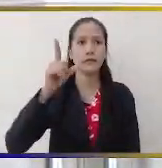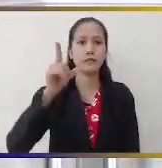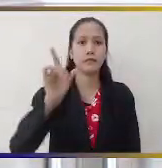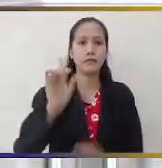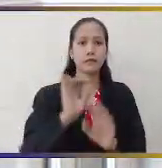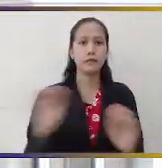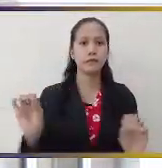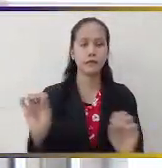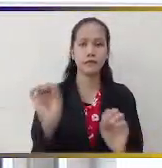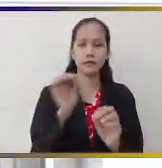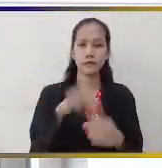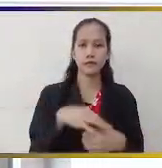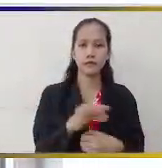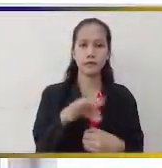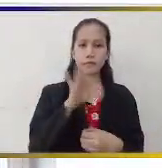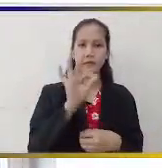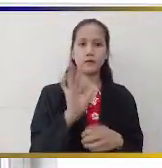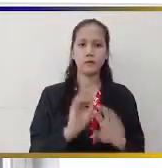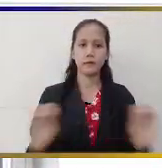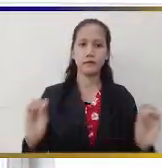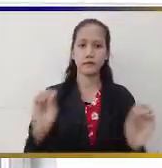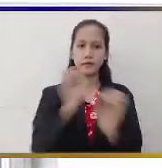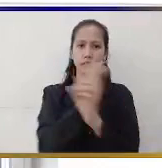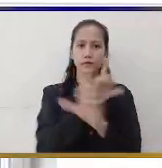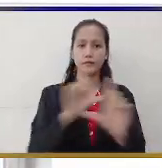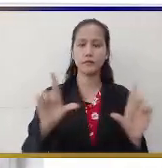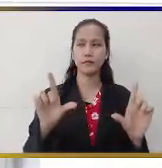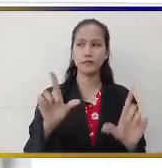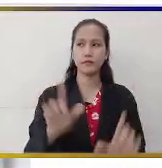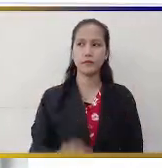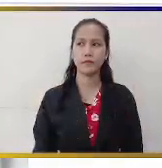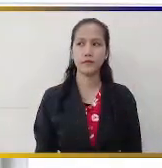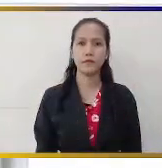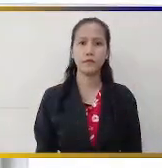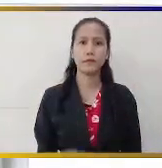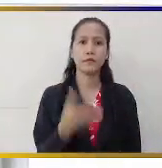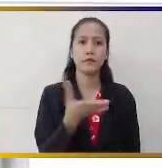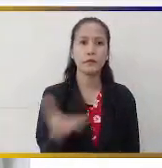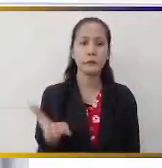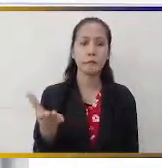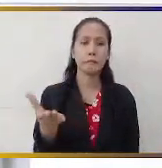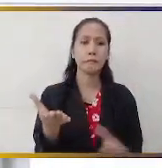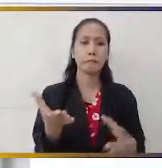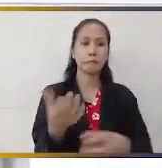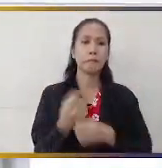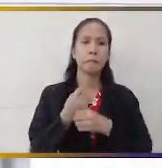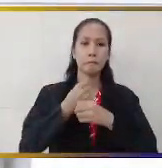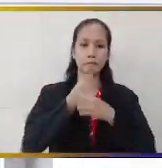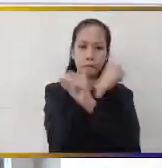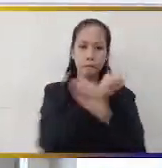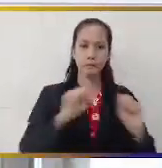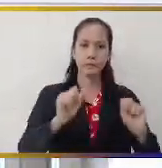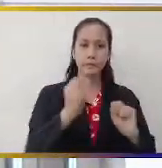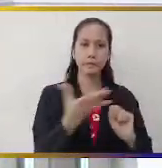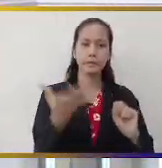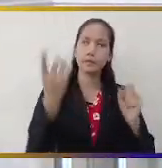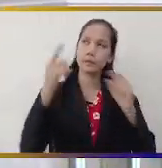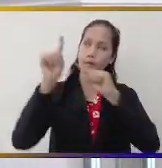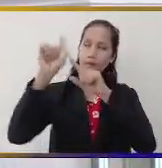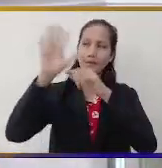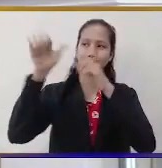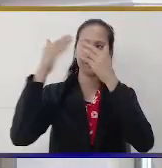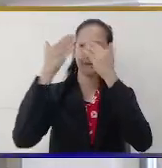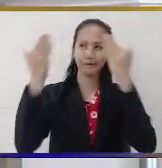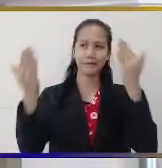look, listen, you got saved, you're going to heaven, whatever. Whatever you do, you're still going to heaven.